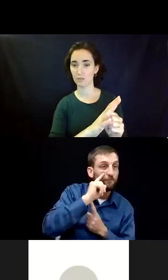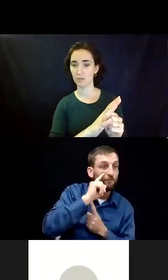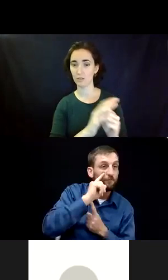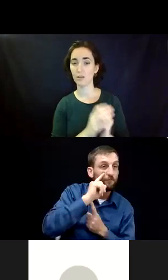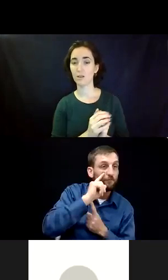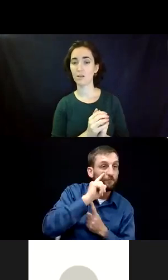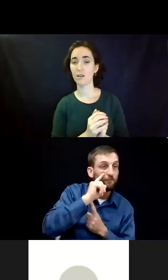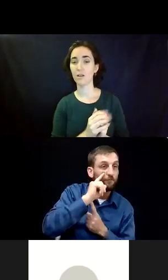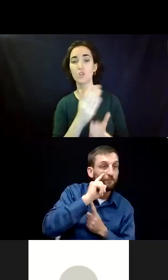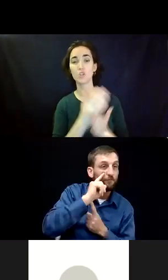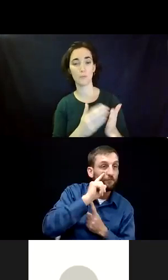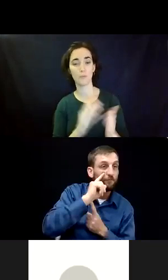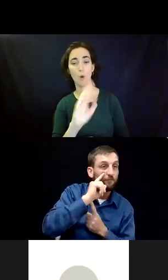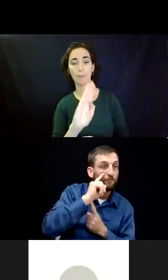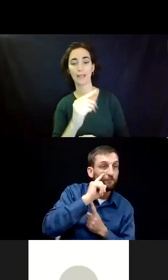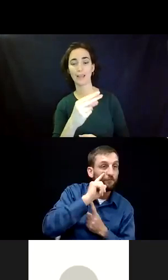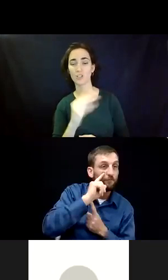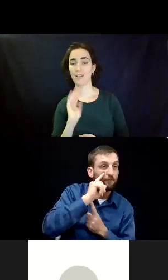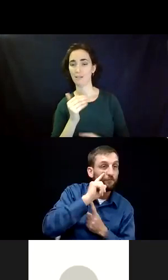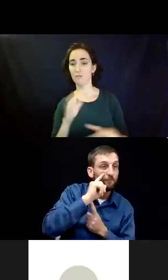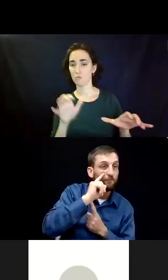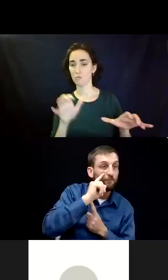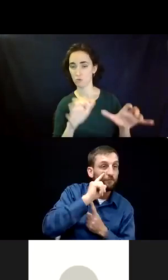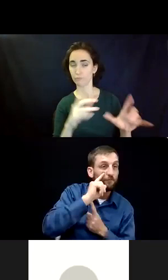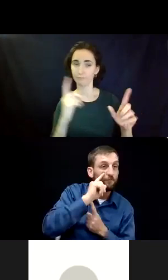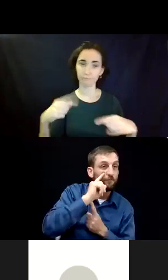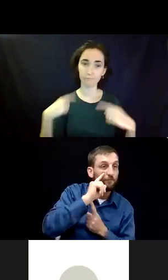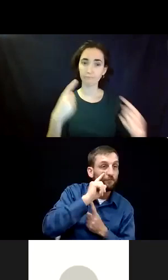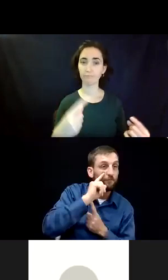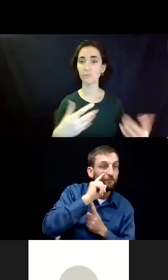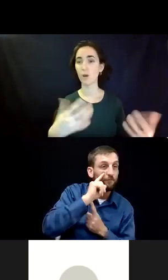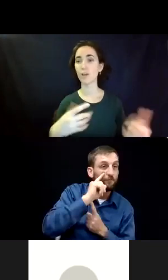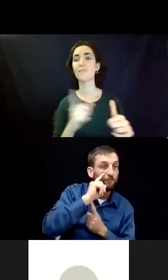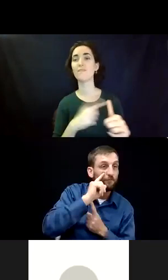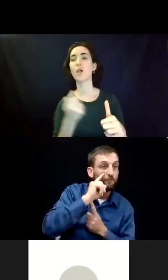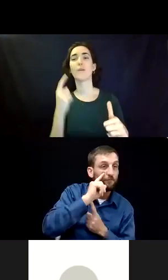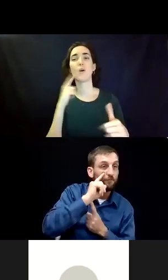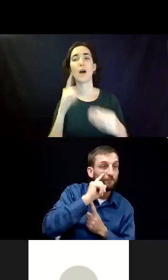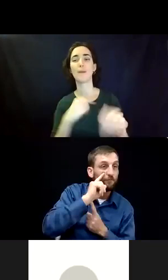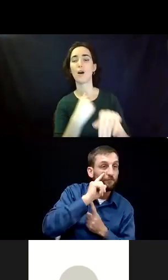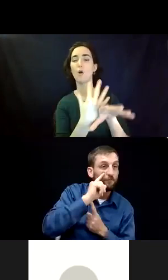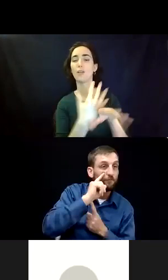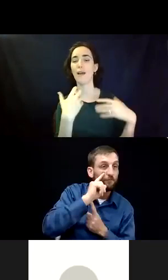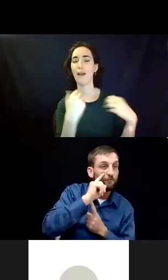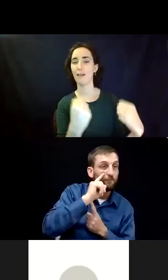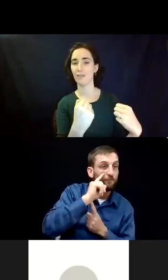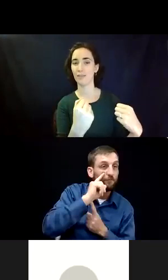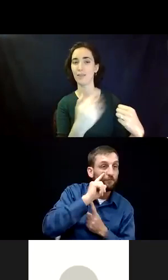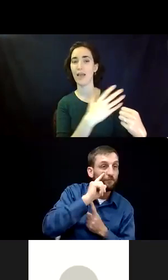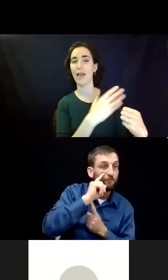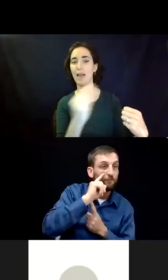things that OBH is doing and has done. The first, I know you've heard a little bit about telehealth allowance, telehealth